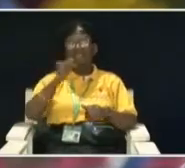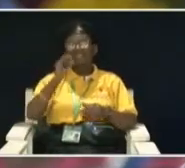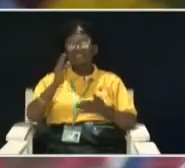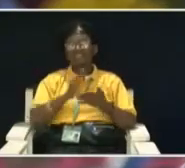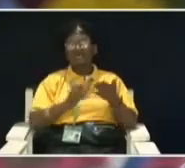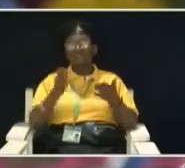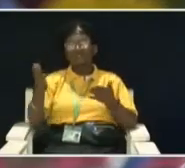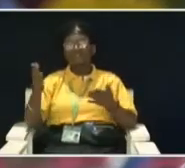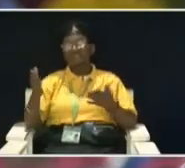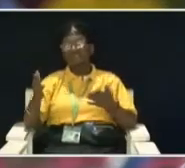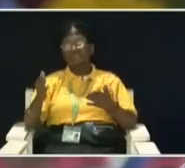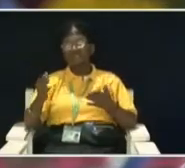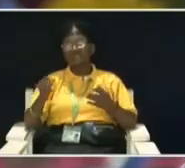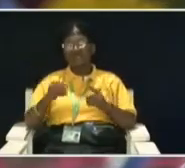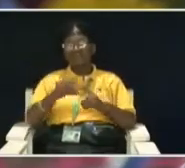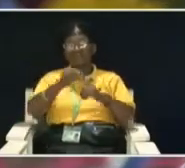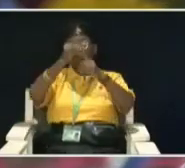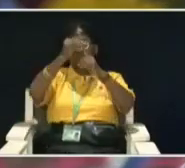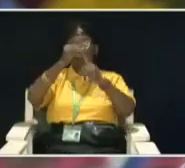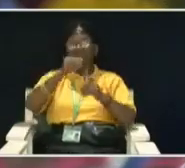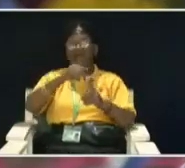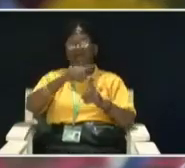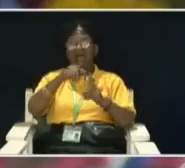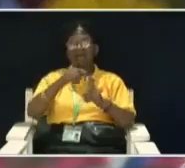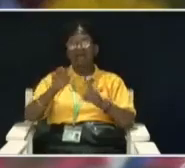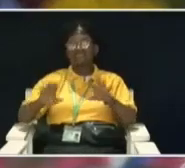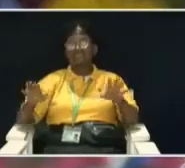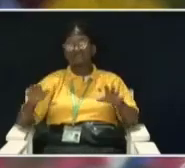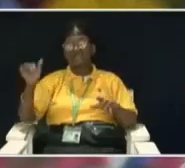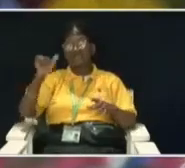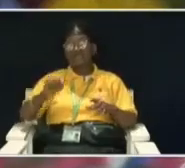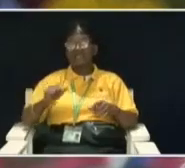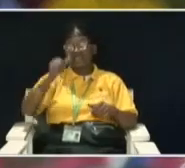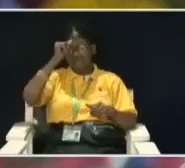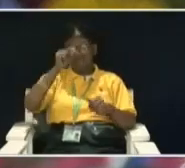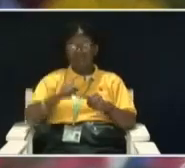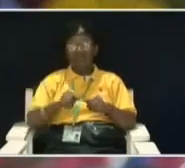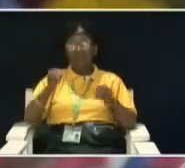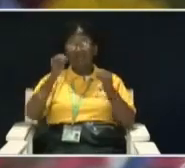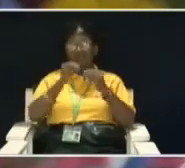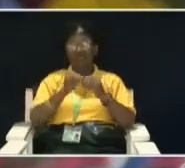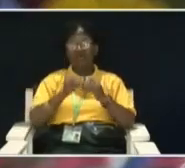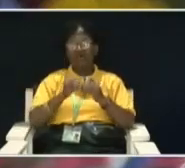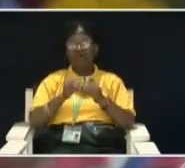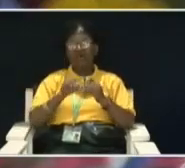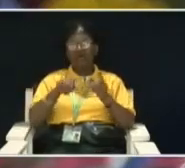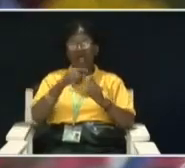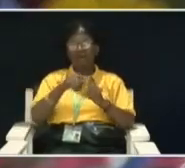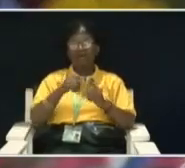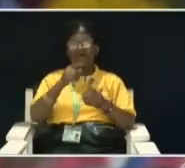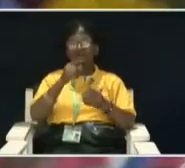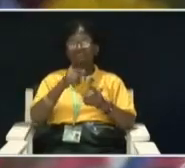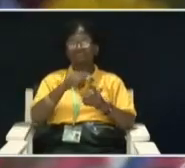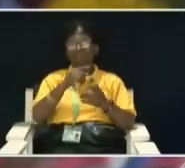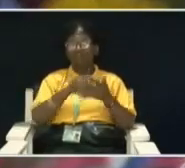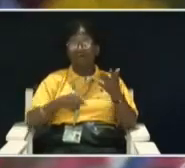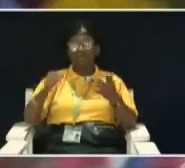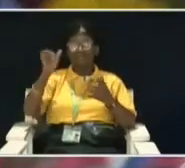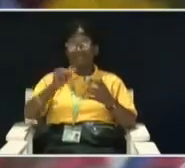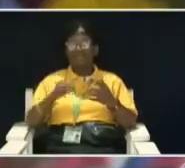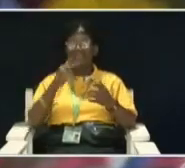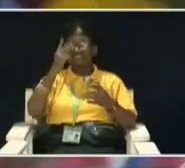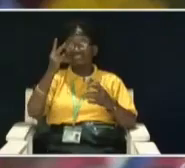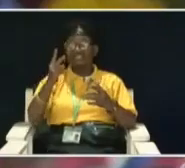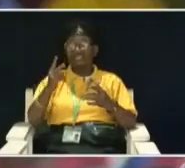They remember more what they see than what they hear. You need to find that